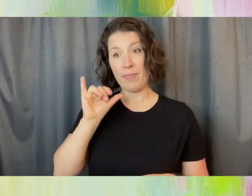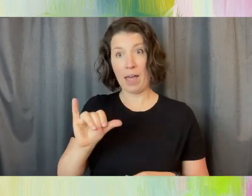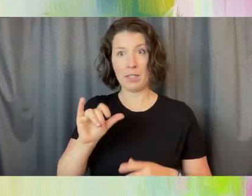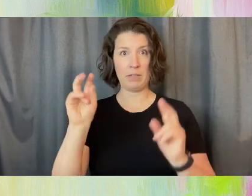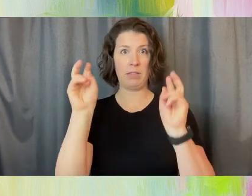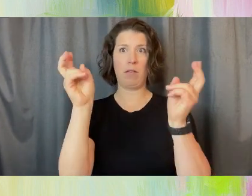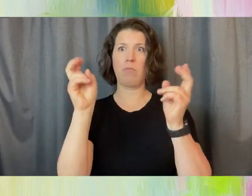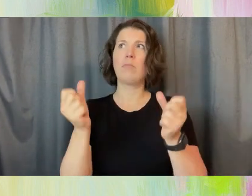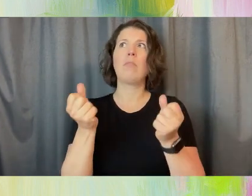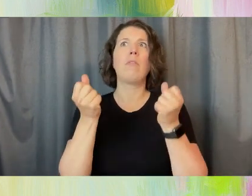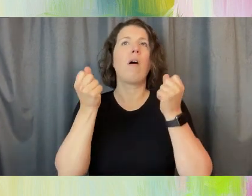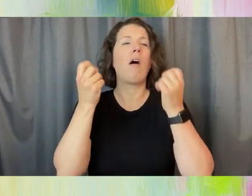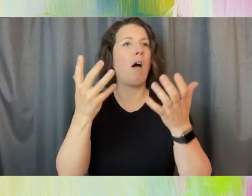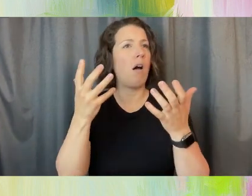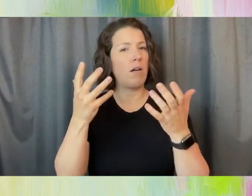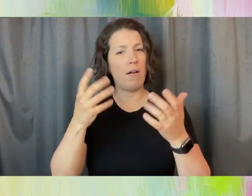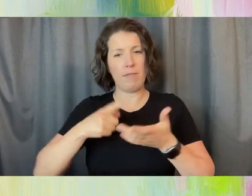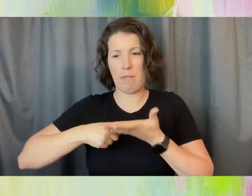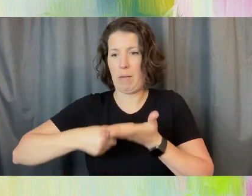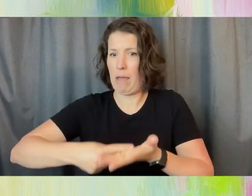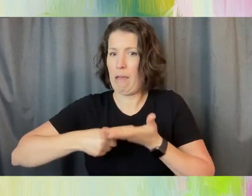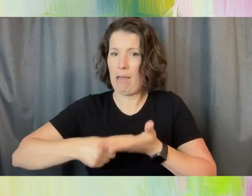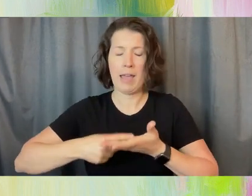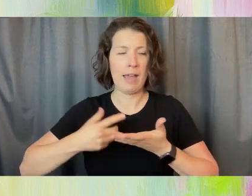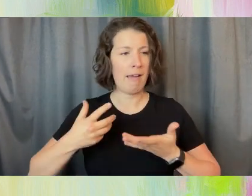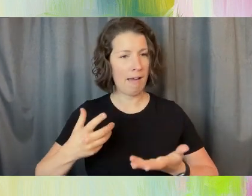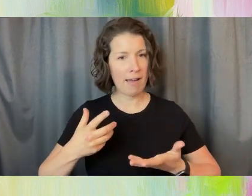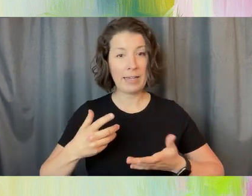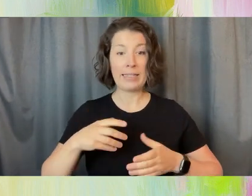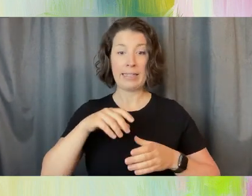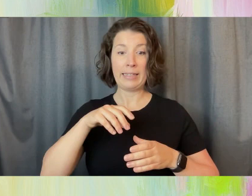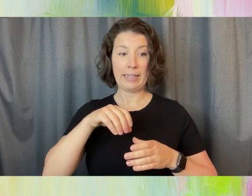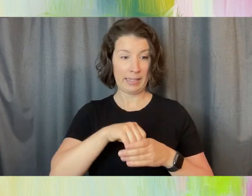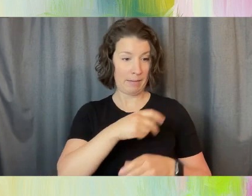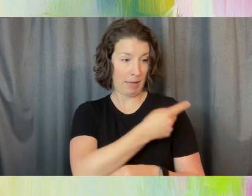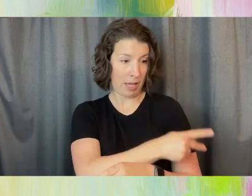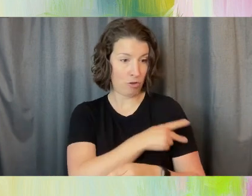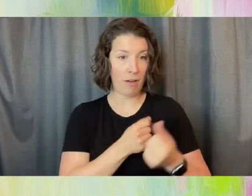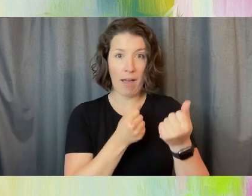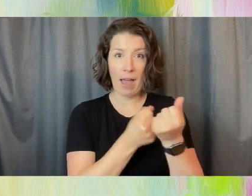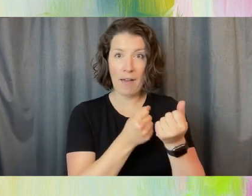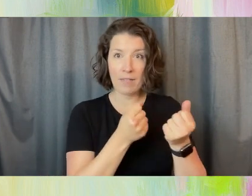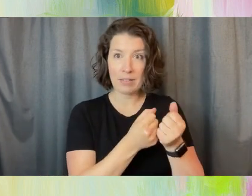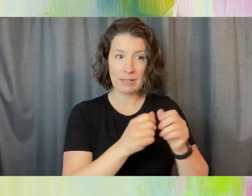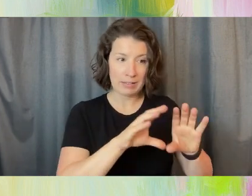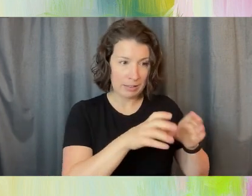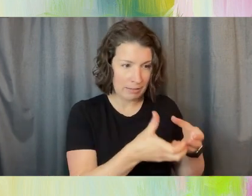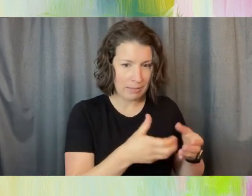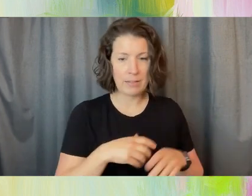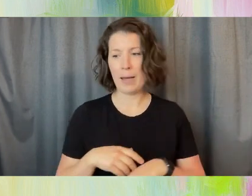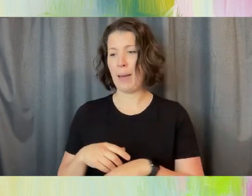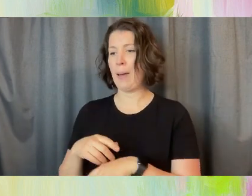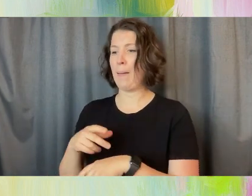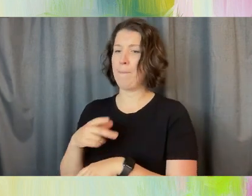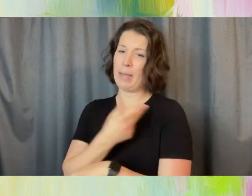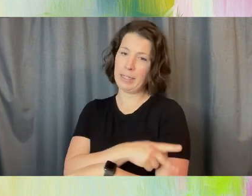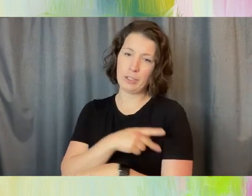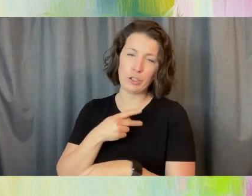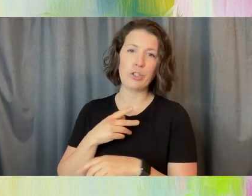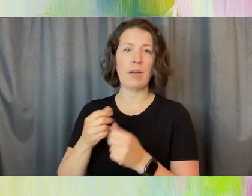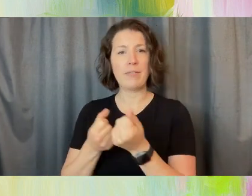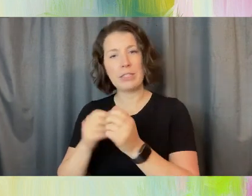and discussion in patient advocacy circles and patient group circles and